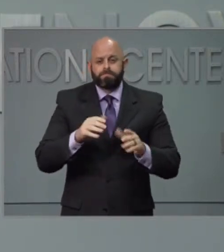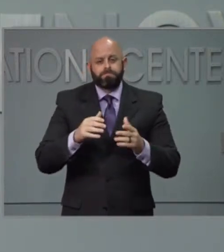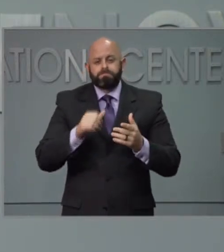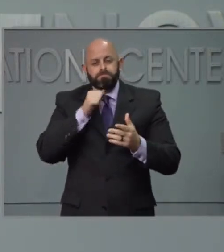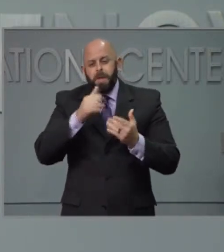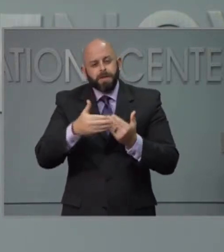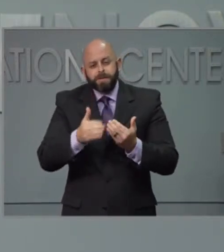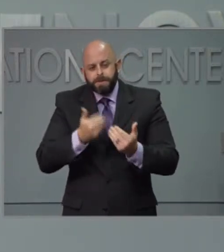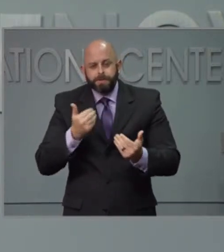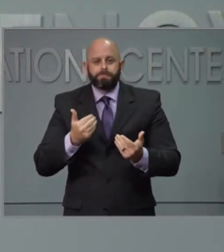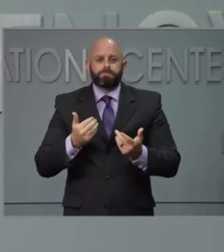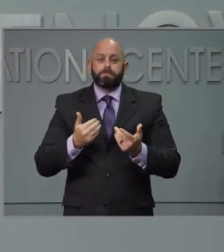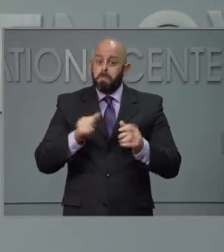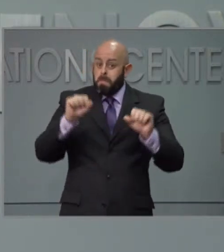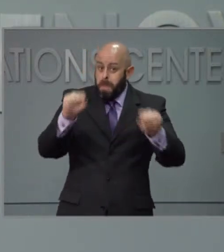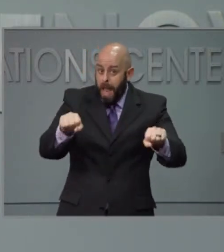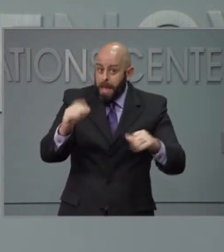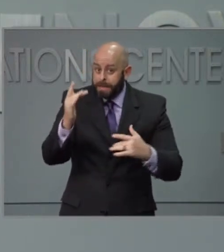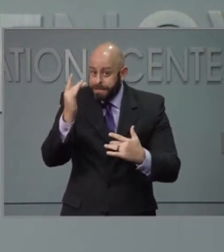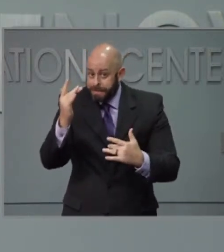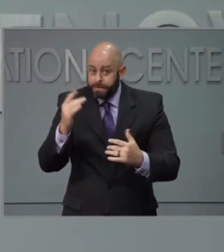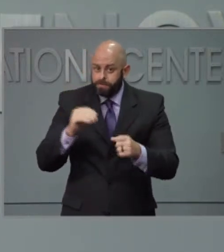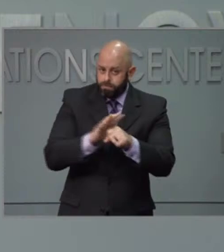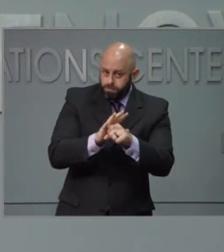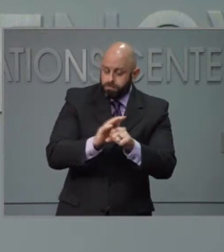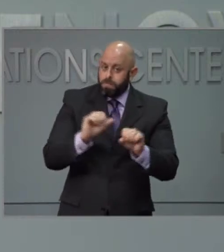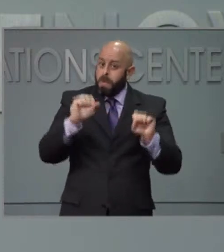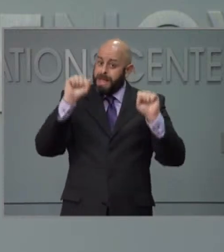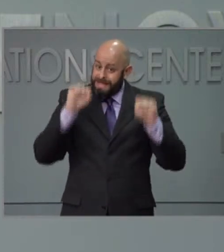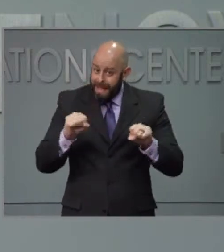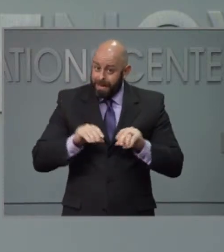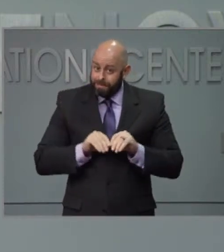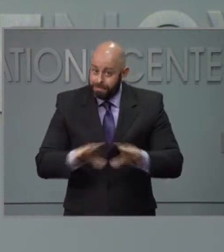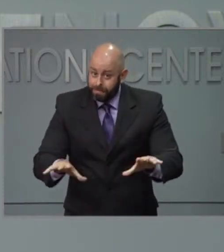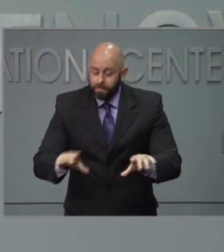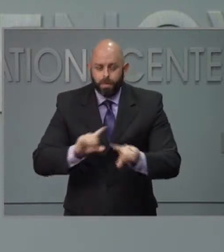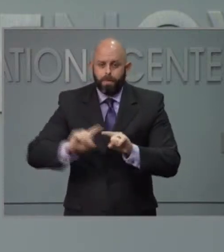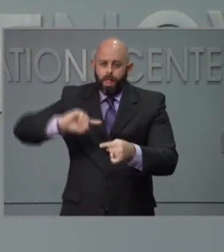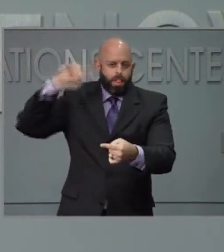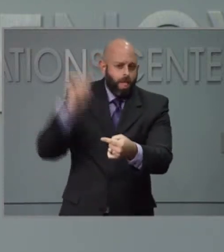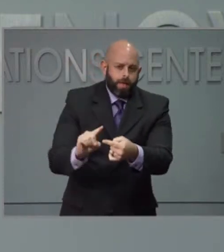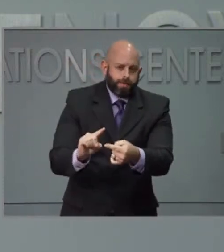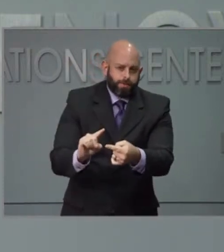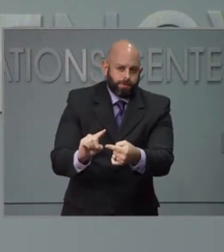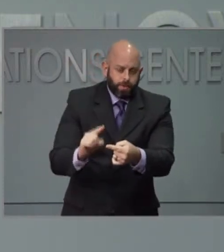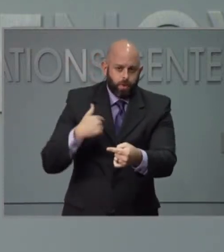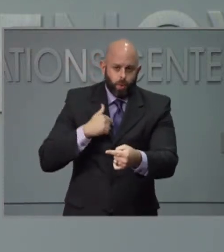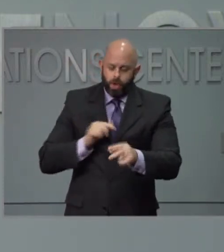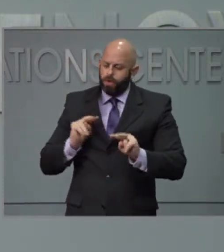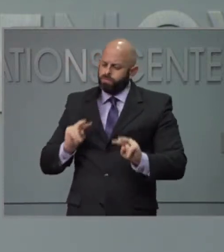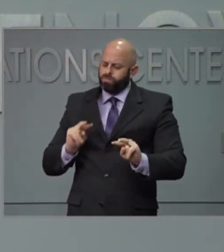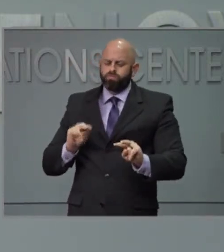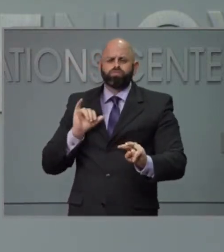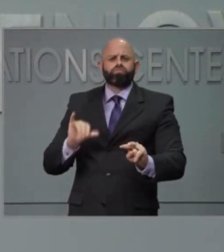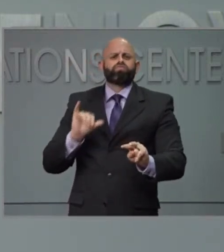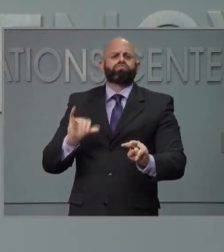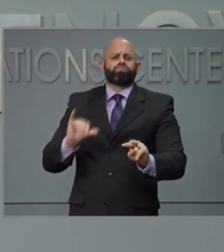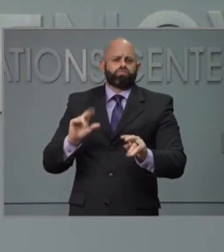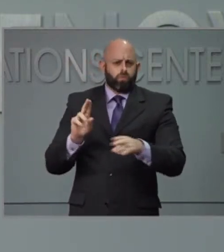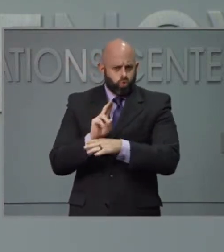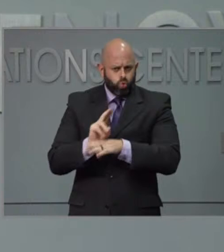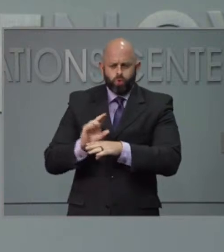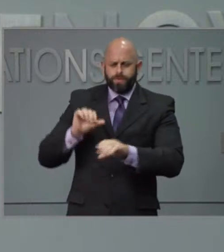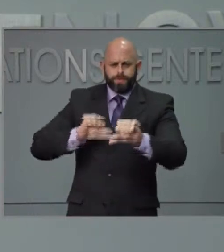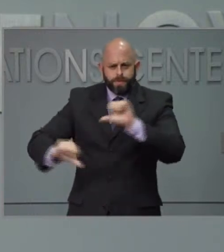have symptoms, and they can transmit it, but it's much less. And I think that we have used that science and evidence